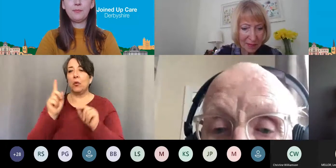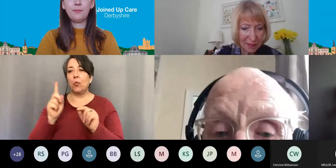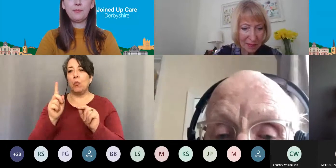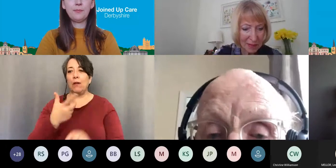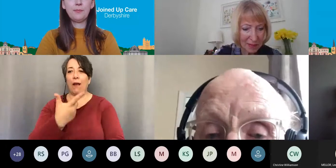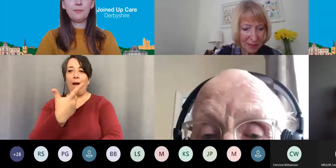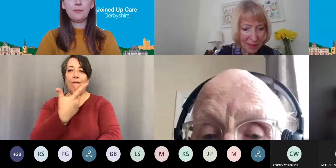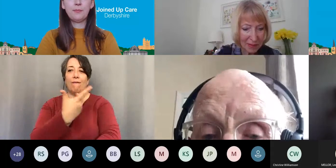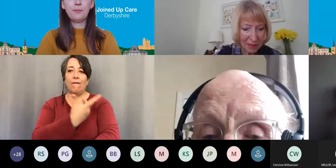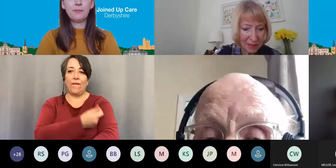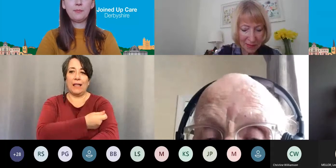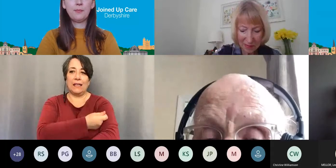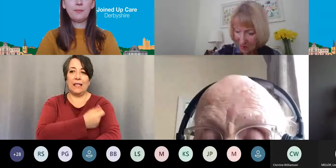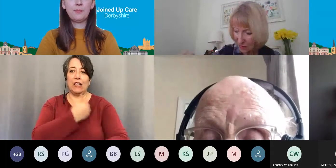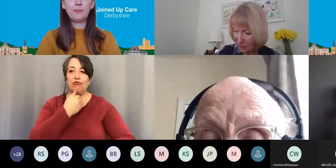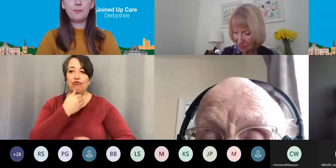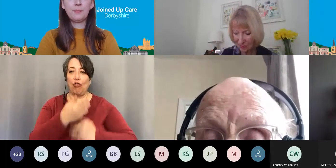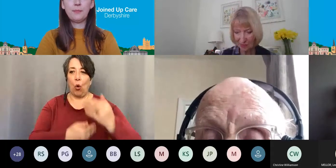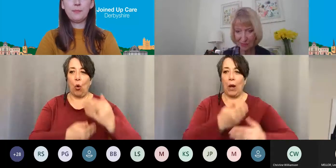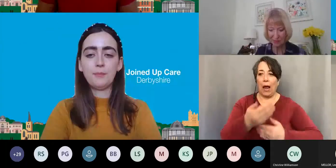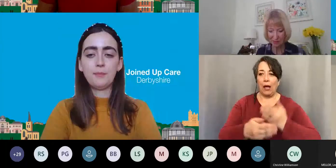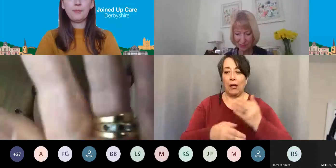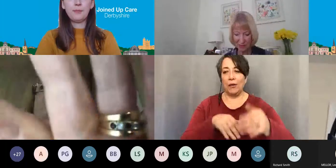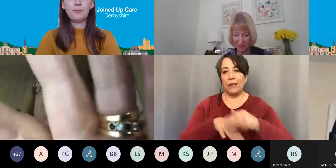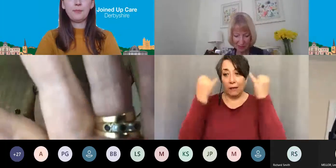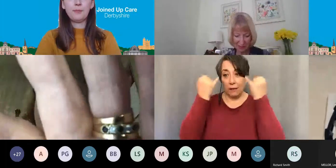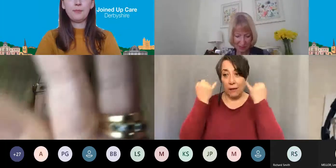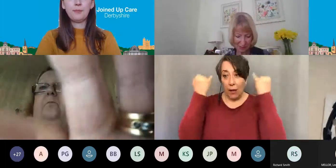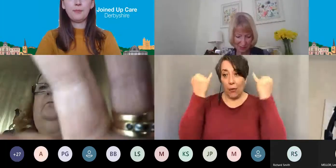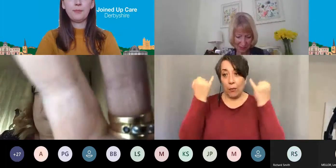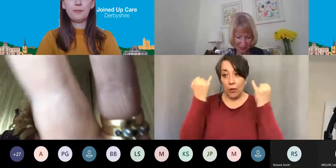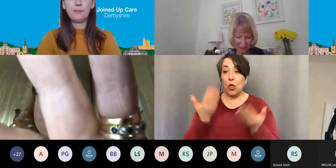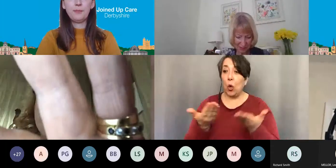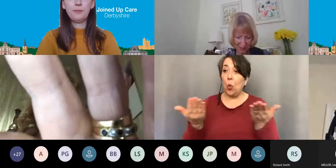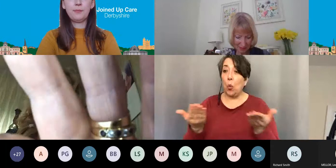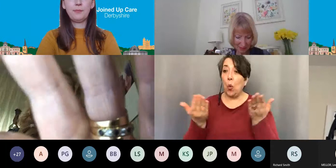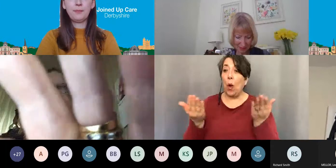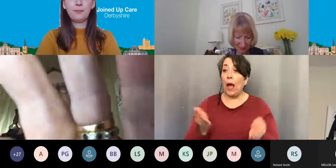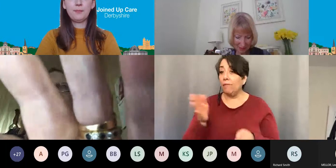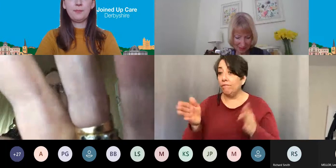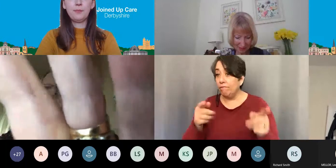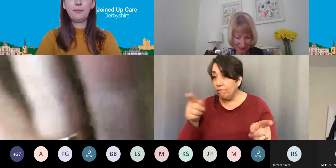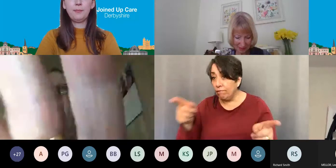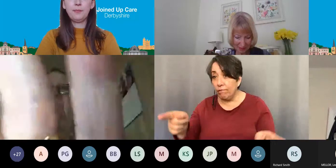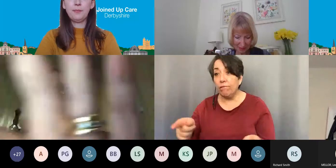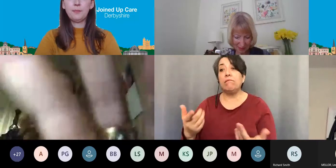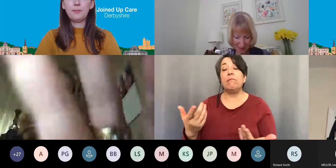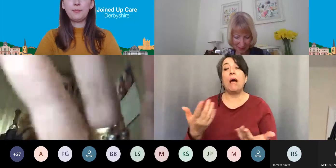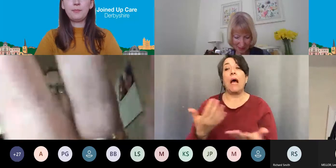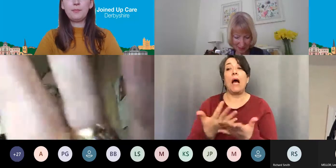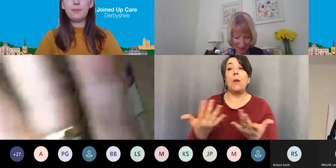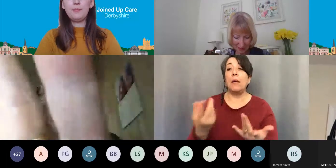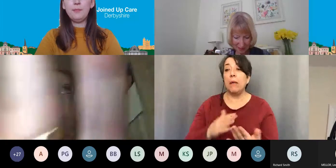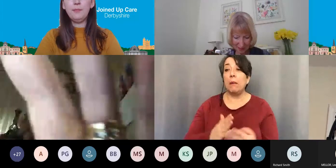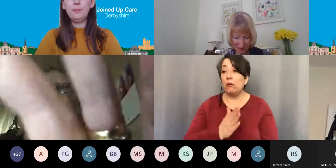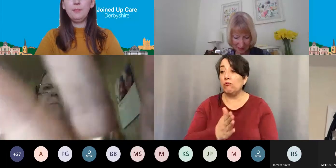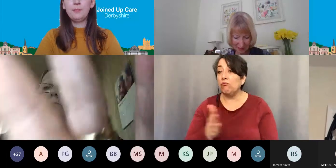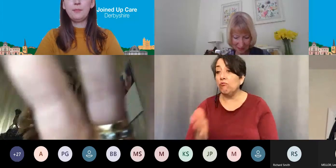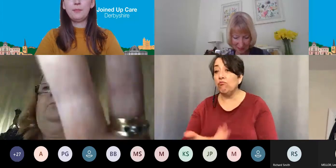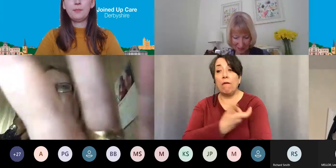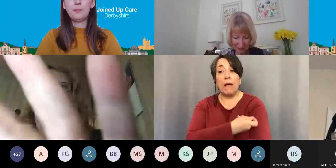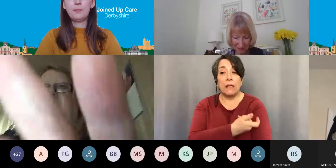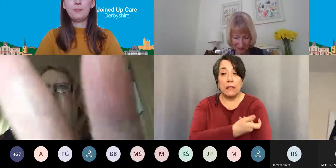Derbyshire, about where we've been delivering the vaccine, what our take-up has been like, where we're seeing that people